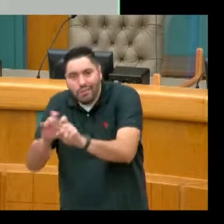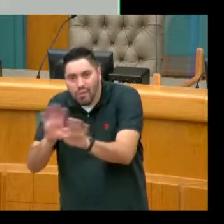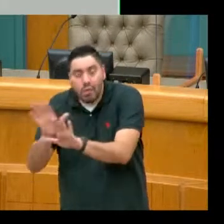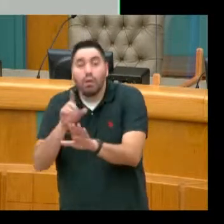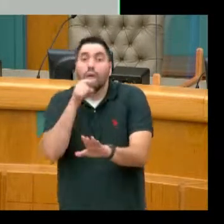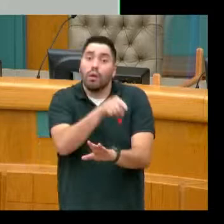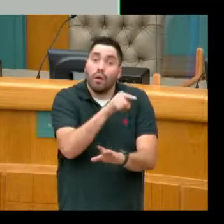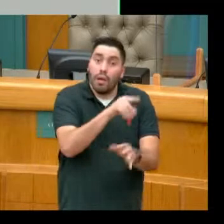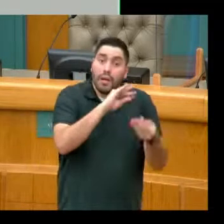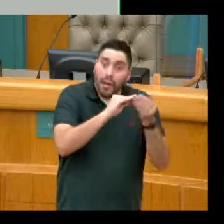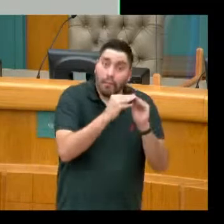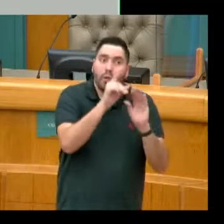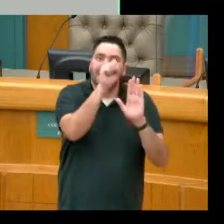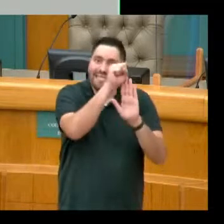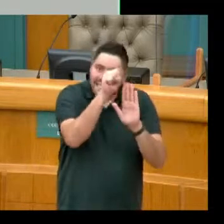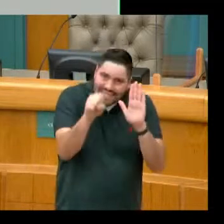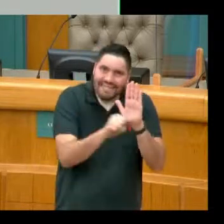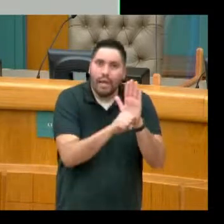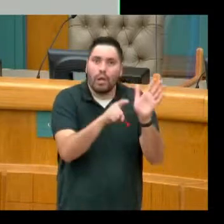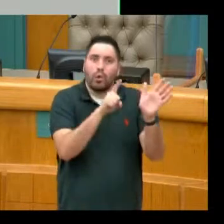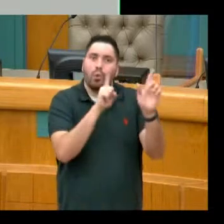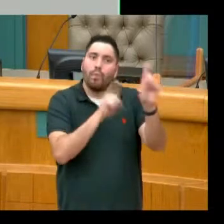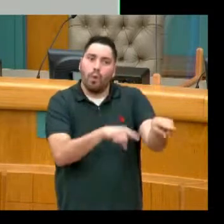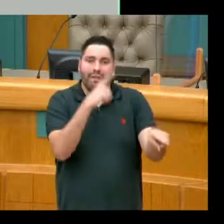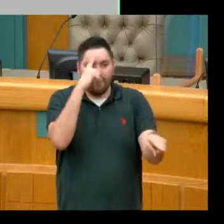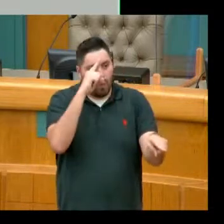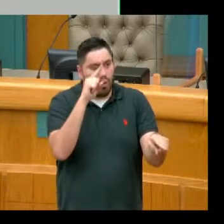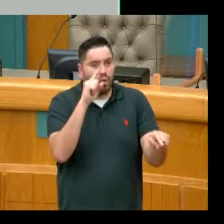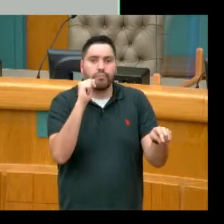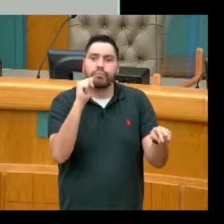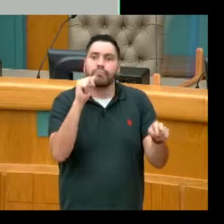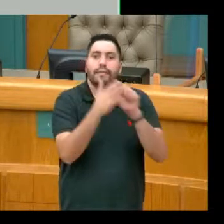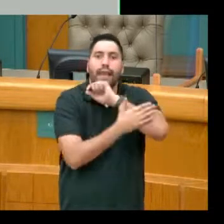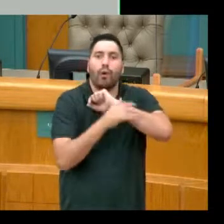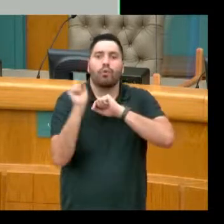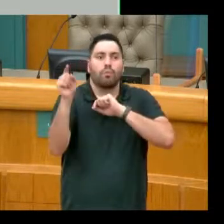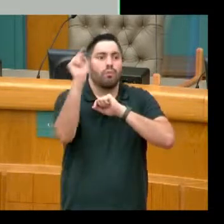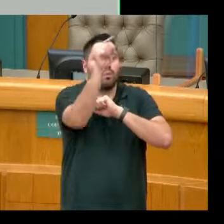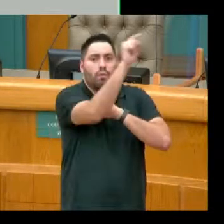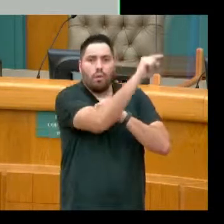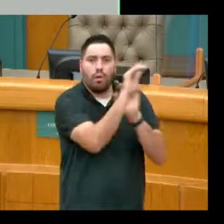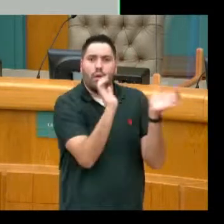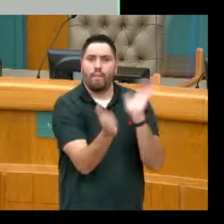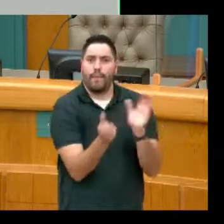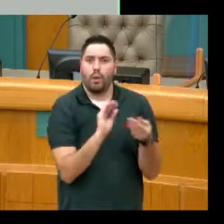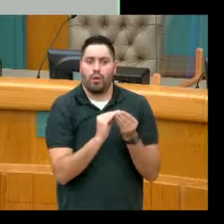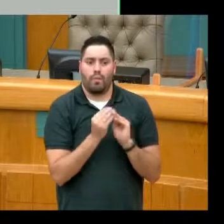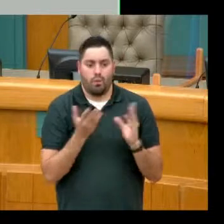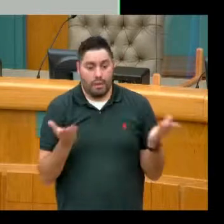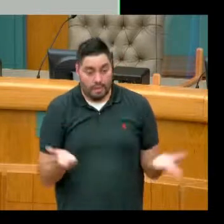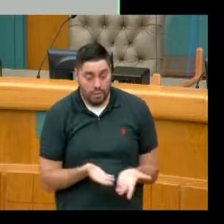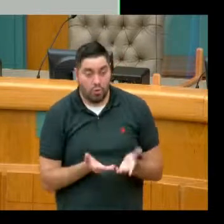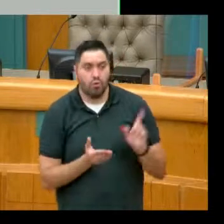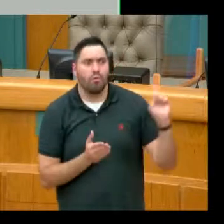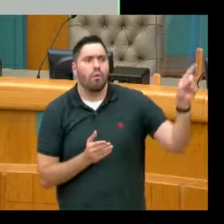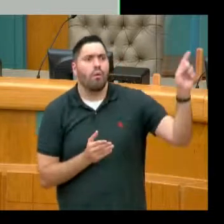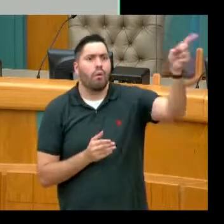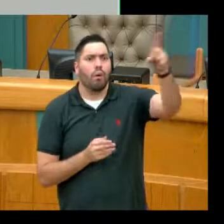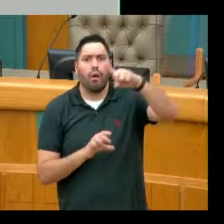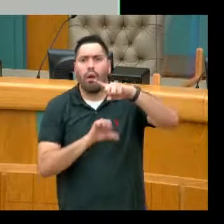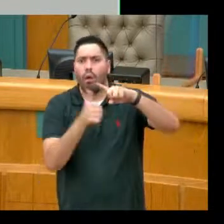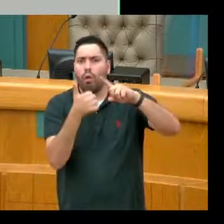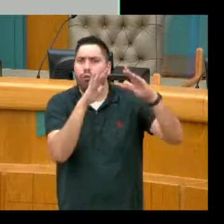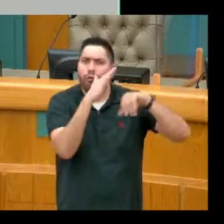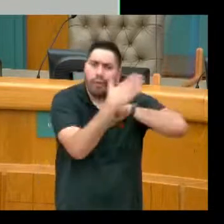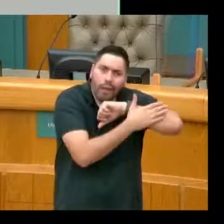cases of COVID-19 in the Coastal Bend area. A confirmed case is a case where somebody tests positive with the